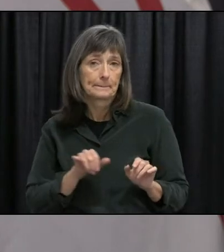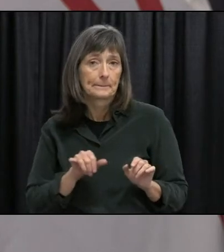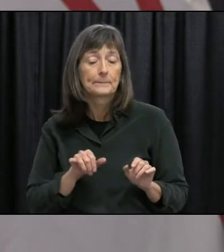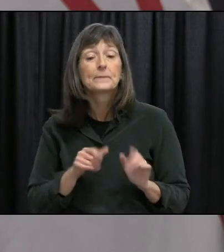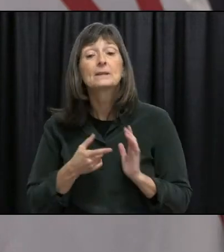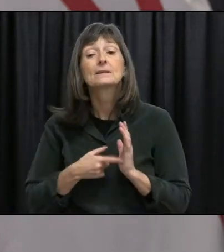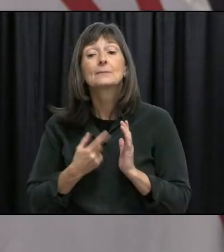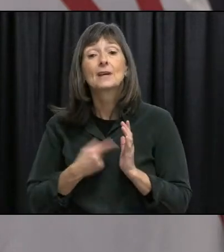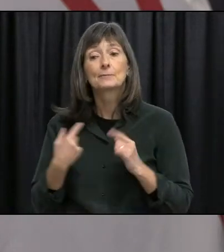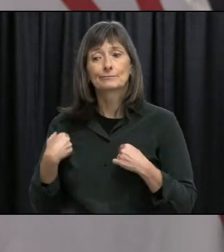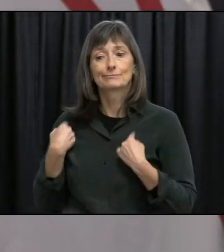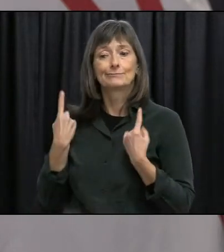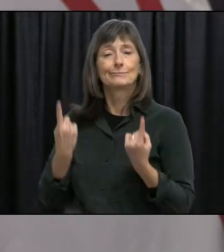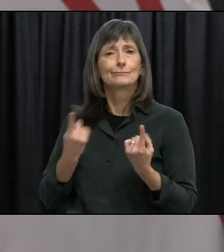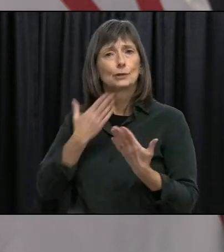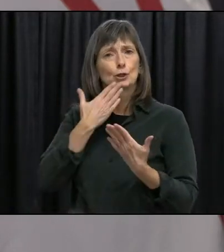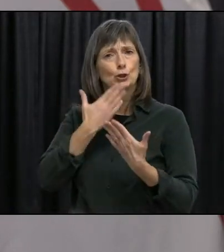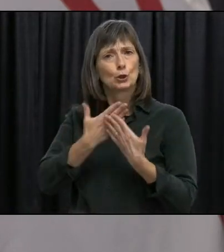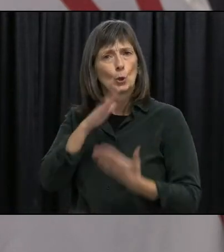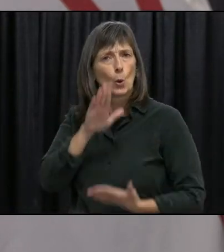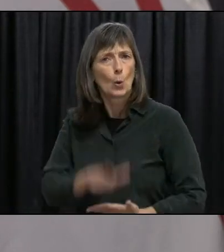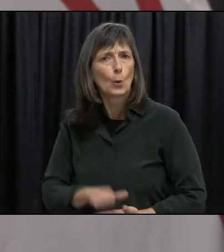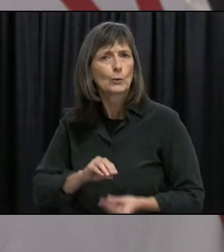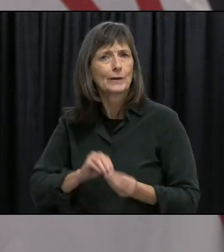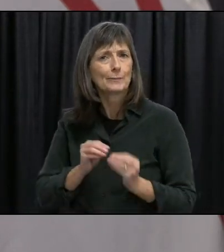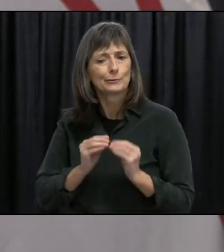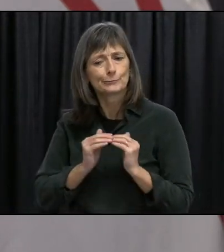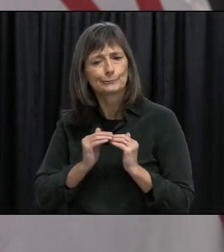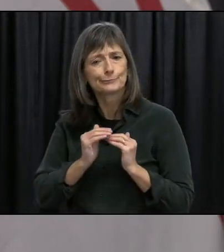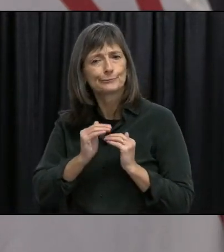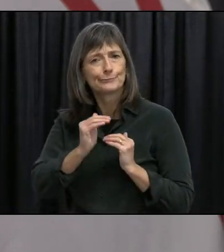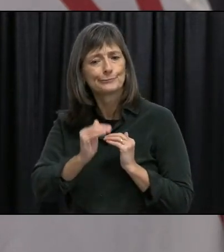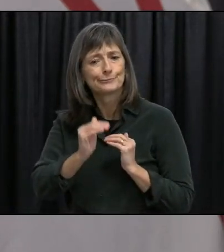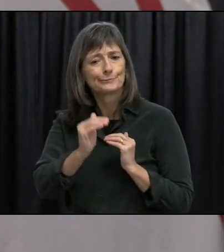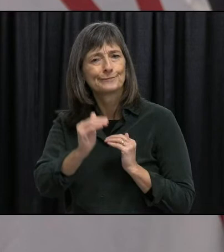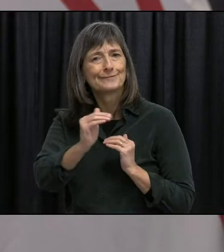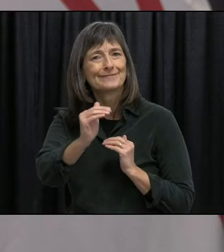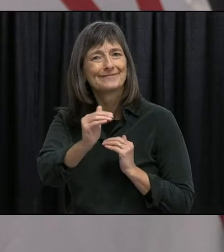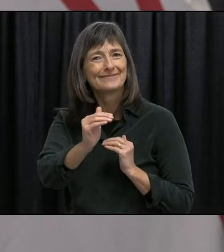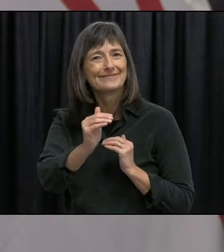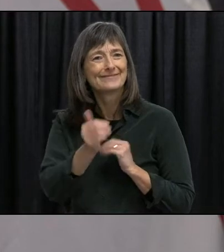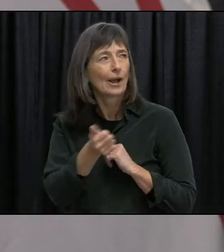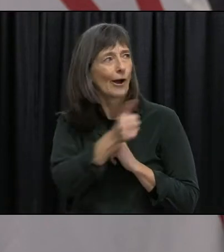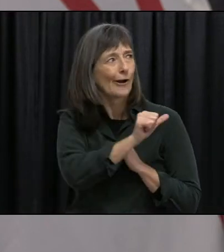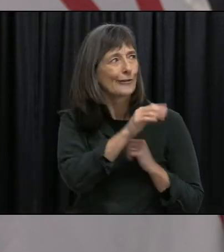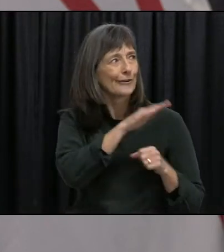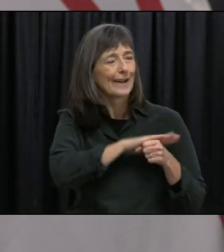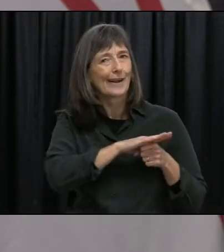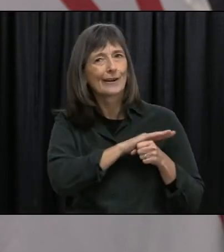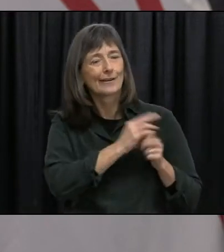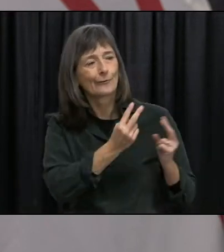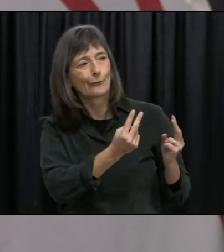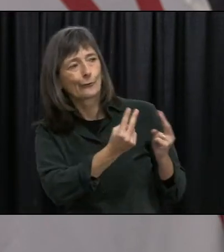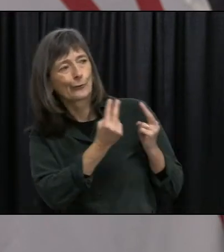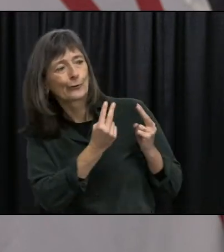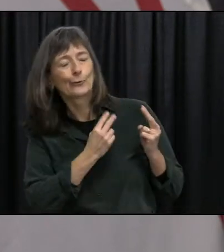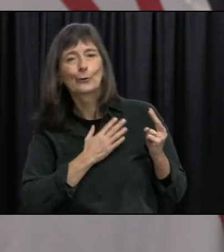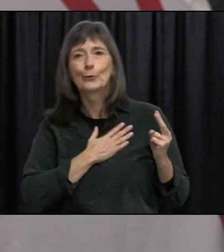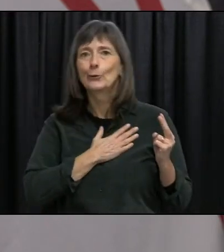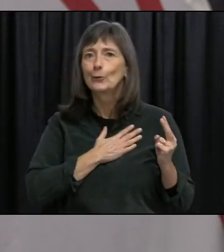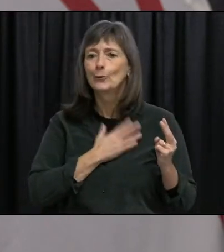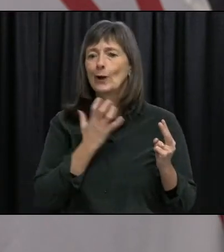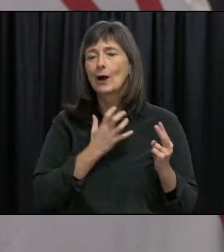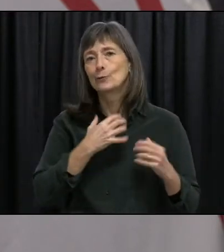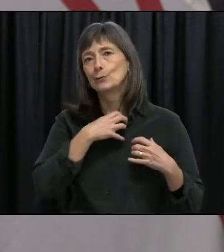because we've done so well, and really the envy of many other jurisdictions globally,